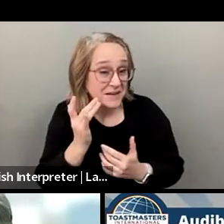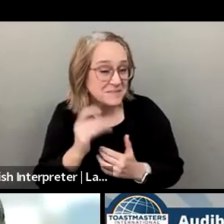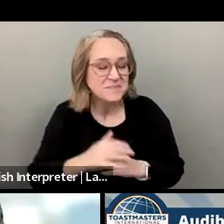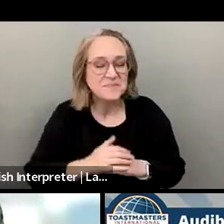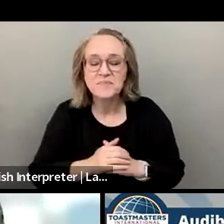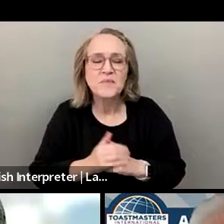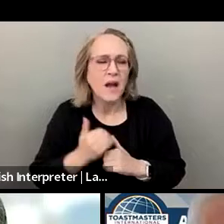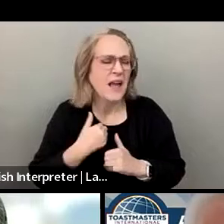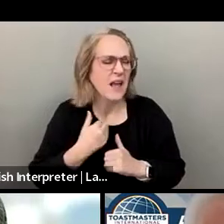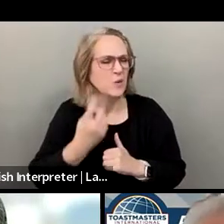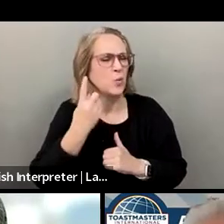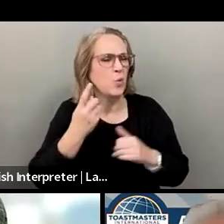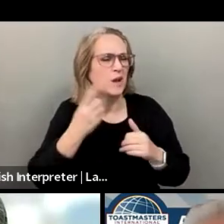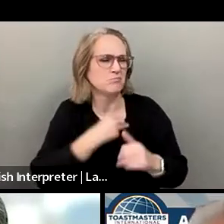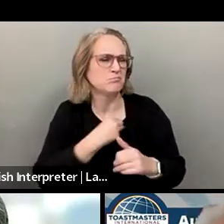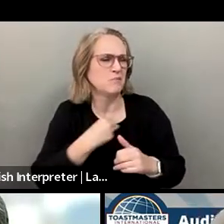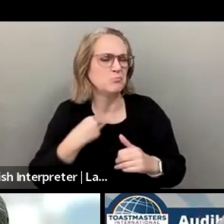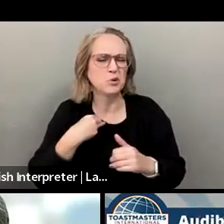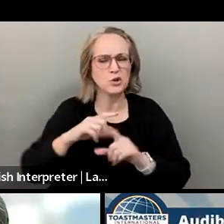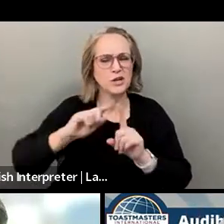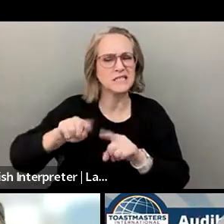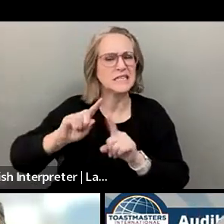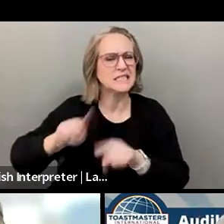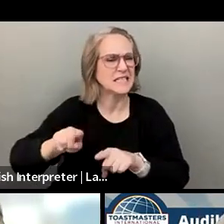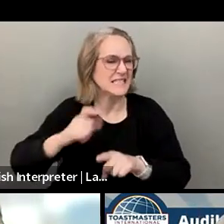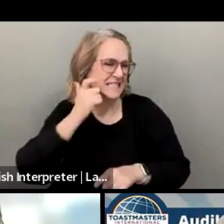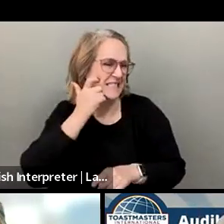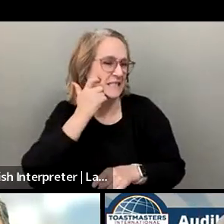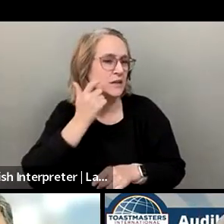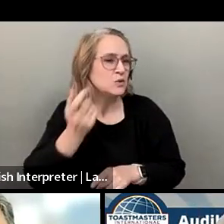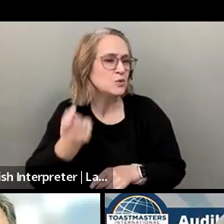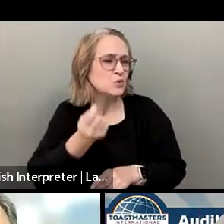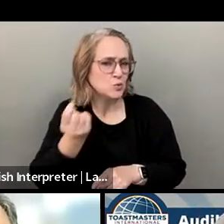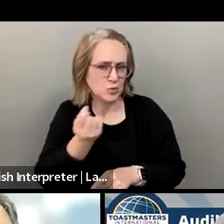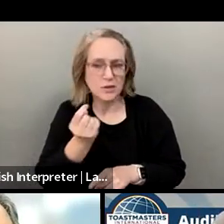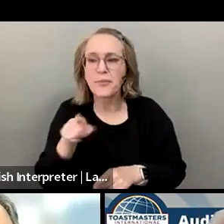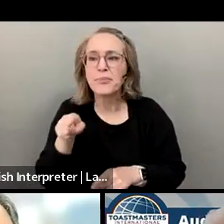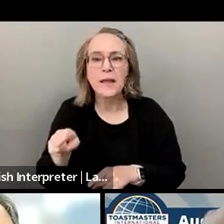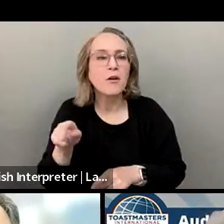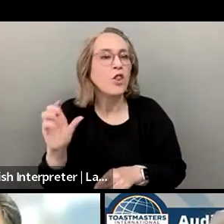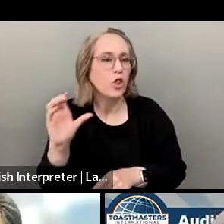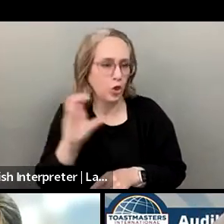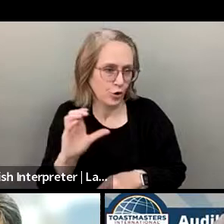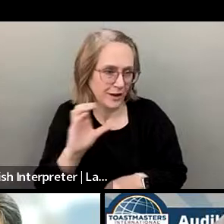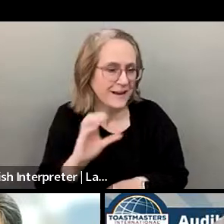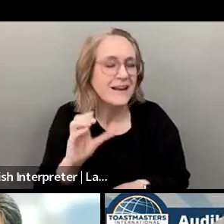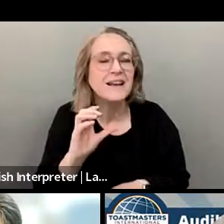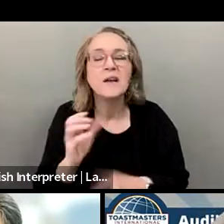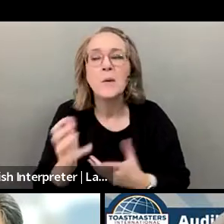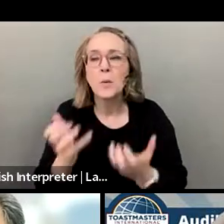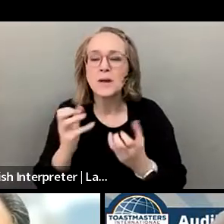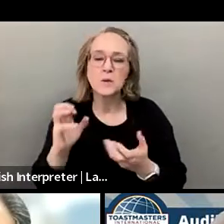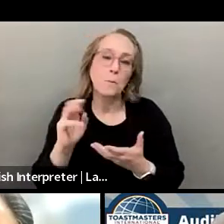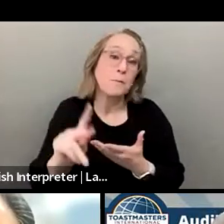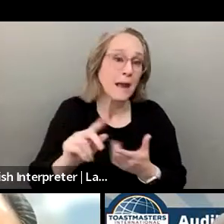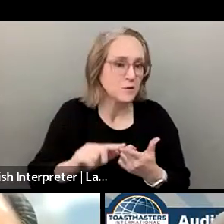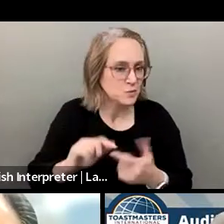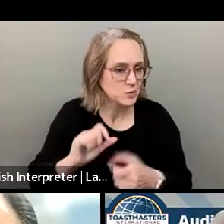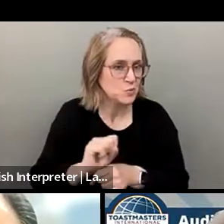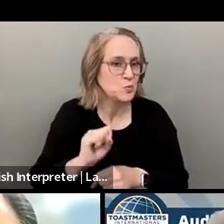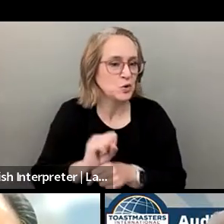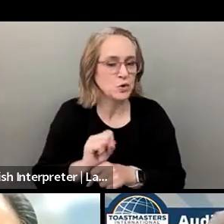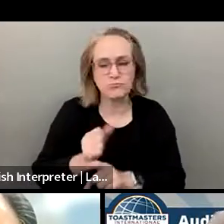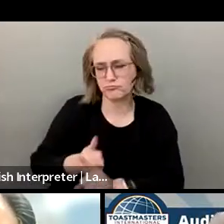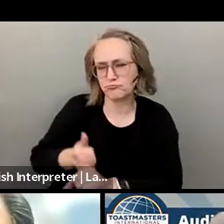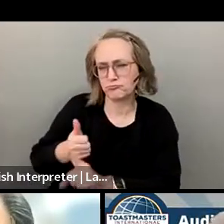attendee at our chapter meeting on Tuesday who is looking at getting back into the workforce. She's